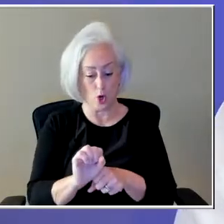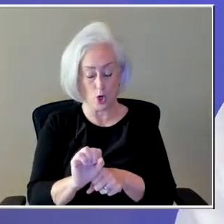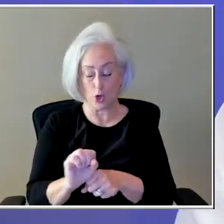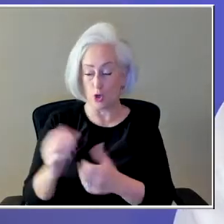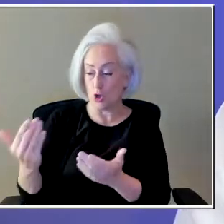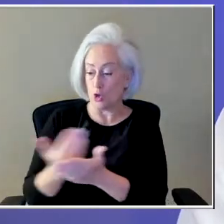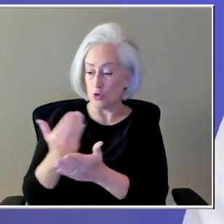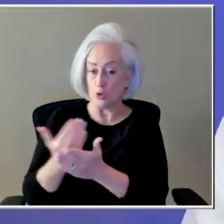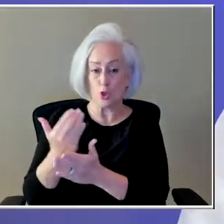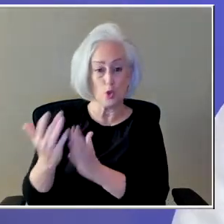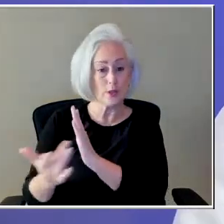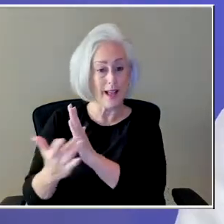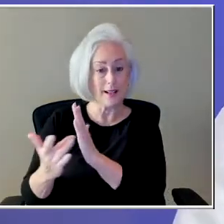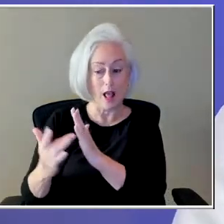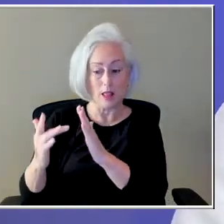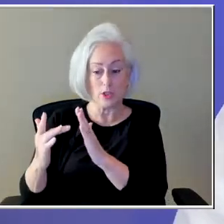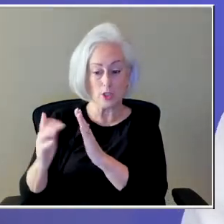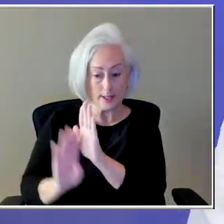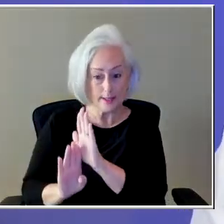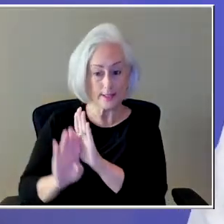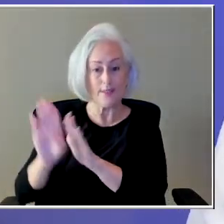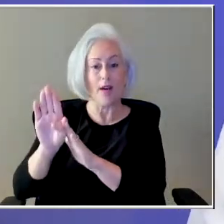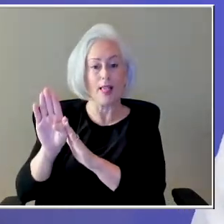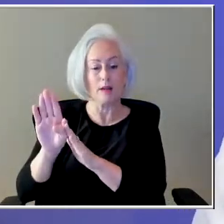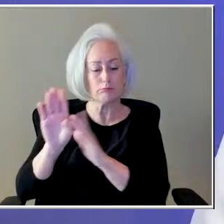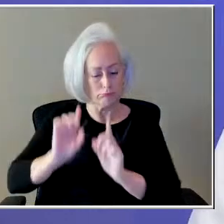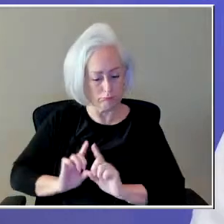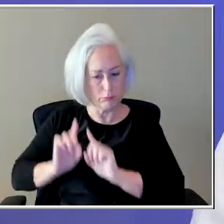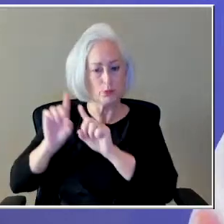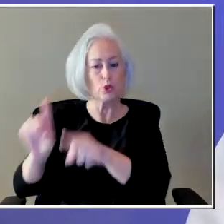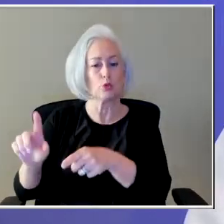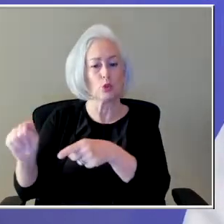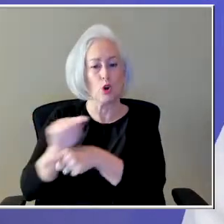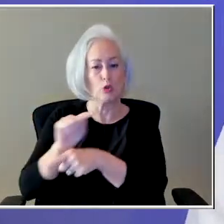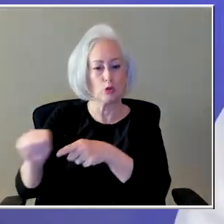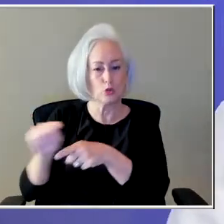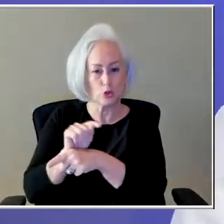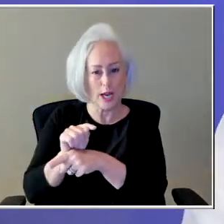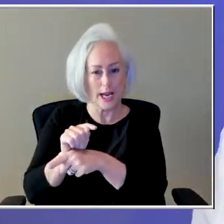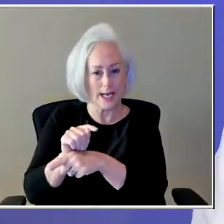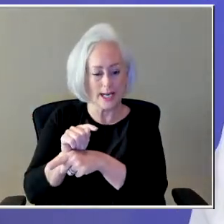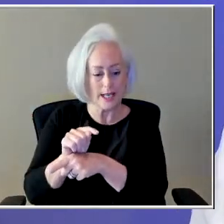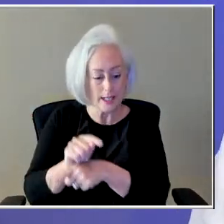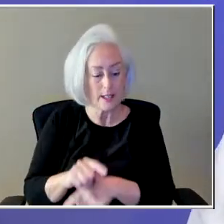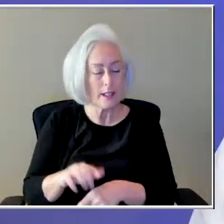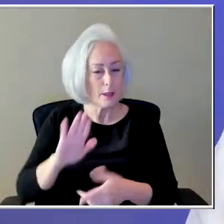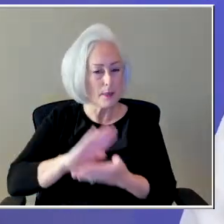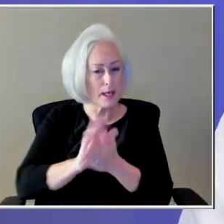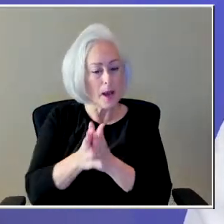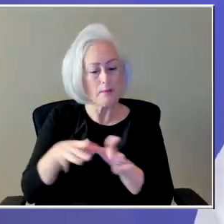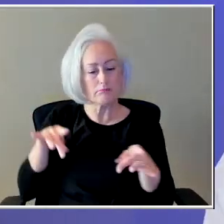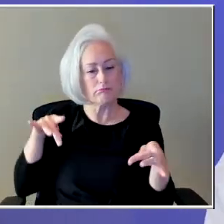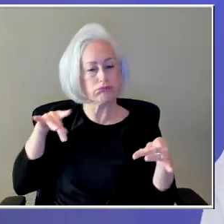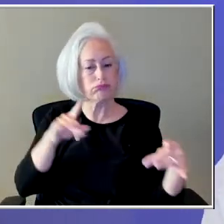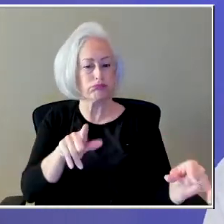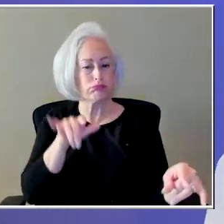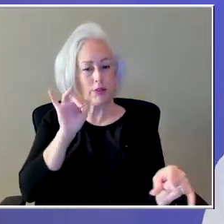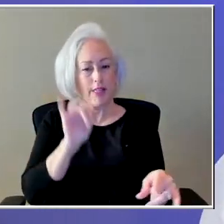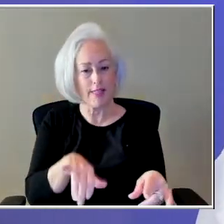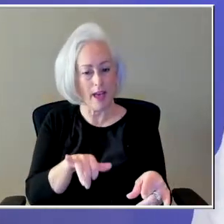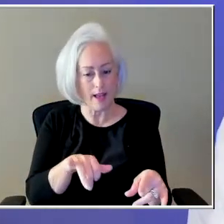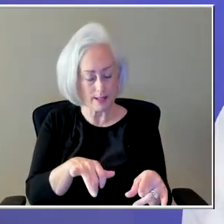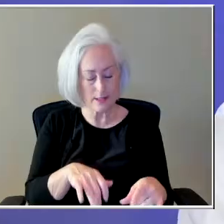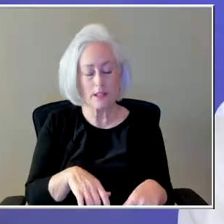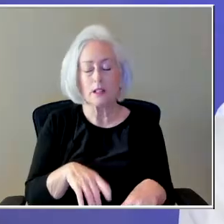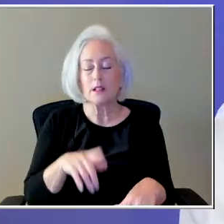Once you've done a couple of things, you sort of become savvy at it, so you don't need a complete retraining, but sort of an introduction to the system, what it does, safety measures, so on,